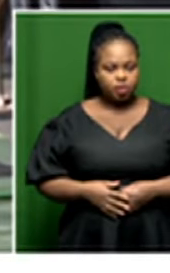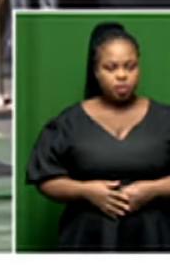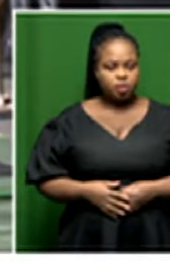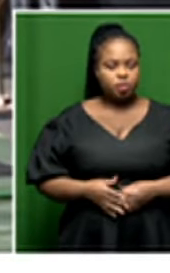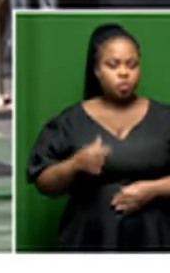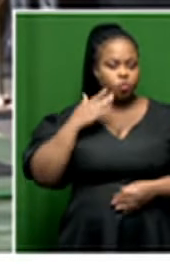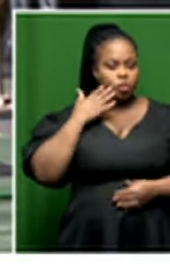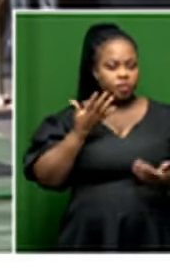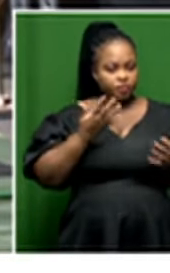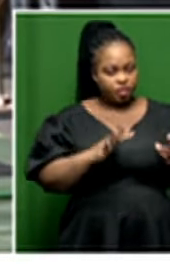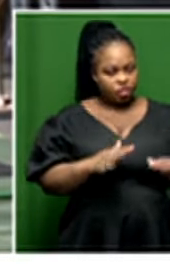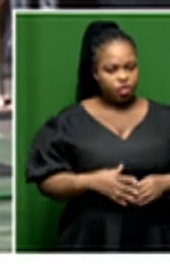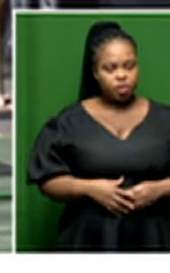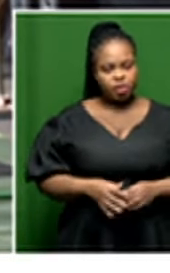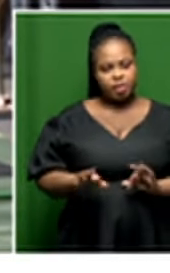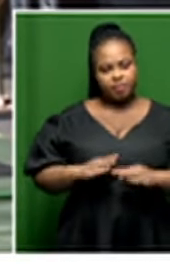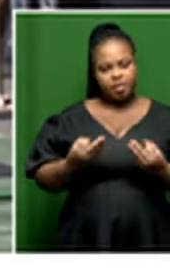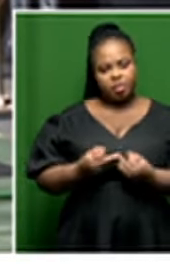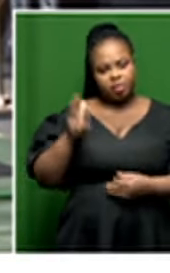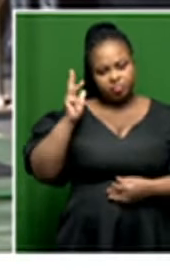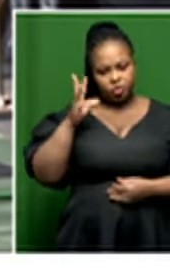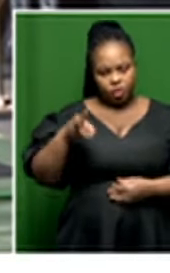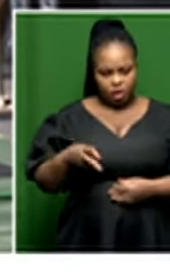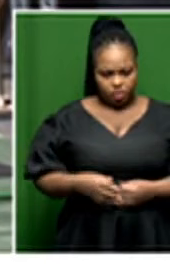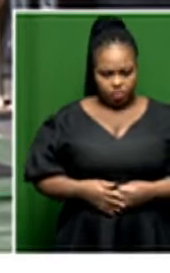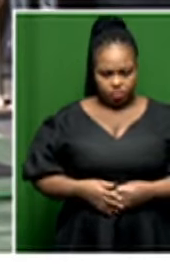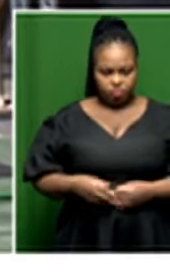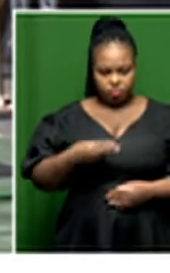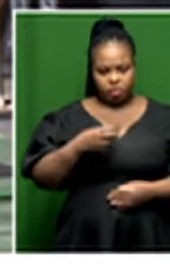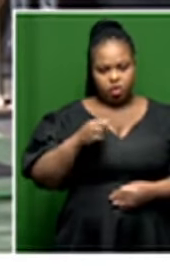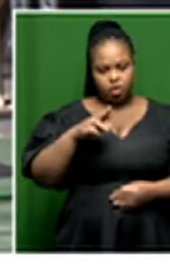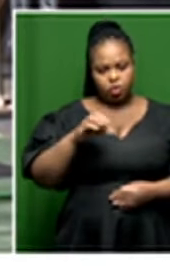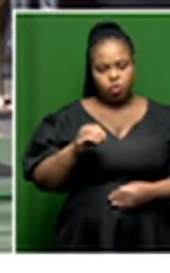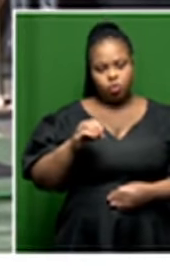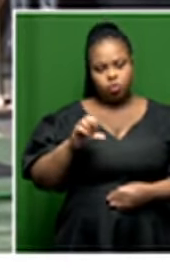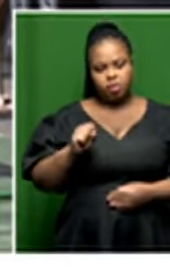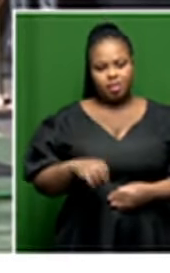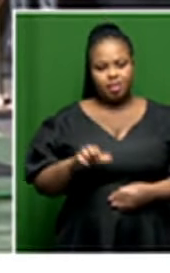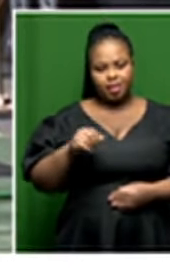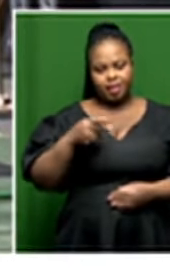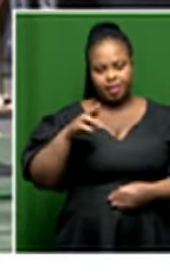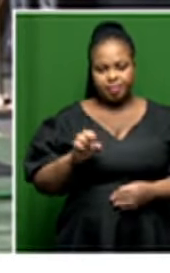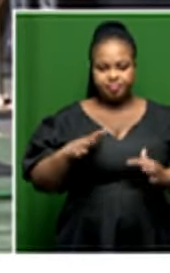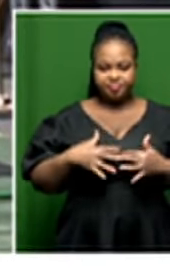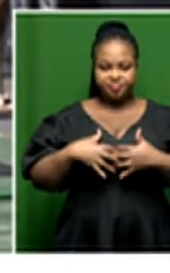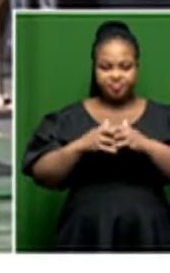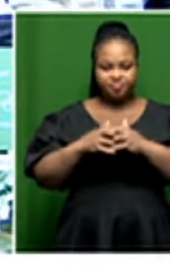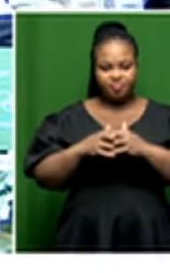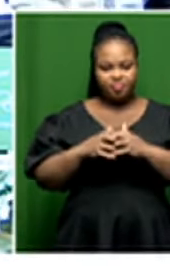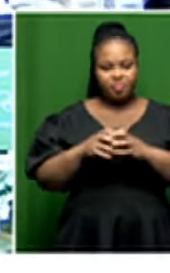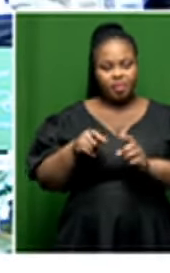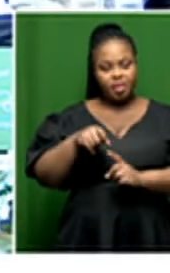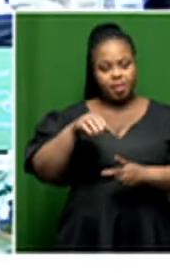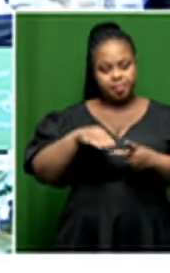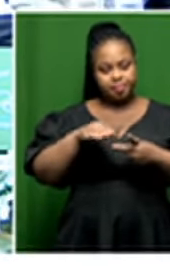family will be taking place from there. The Heroes Acre was established, and Tsepo Tshola will be the second